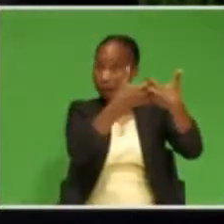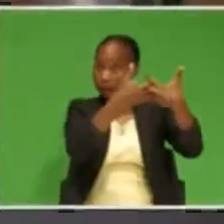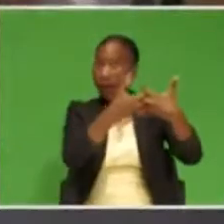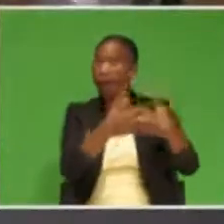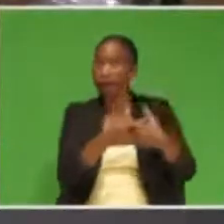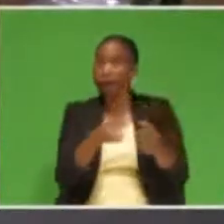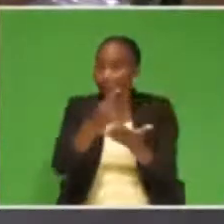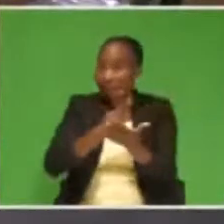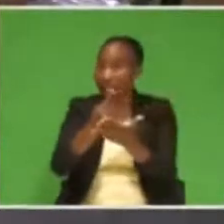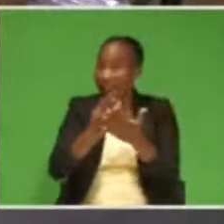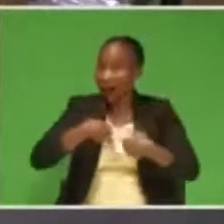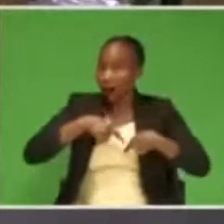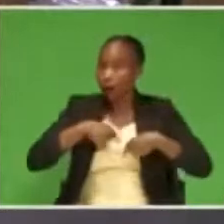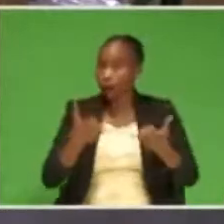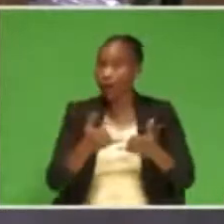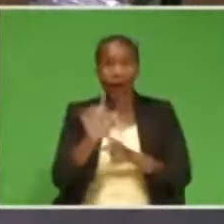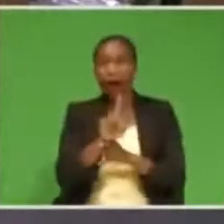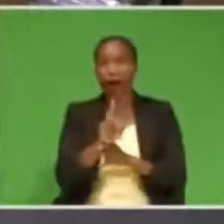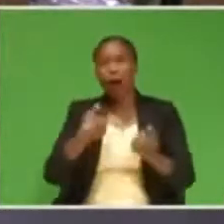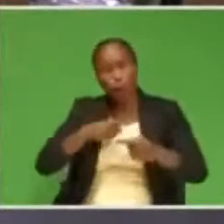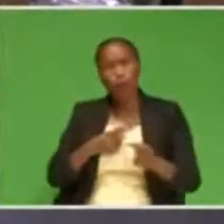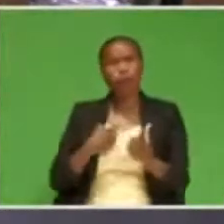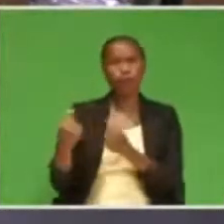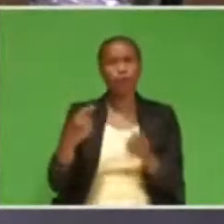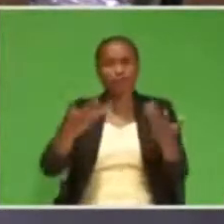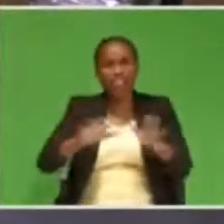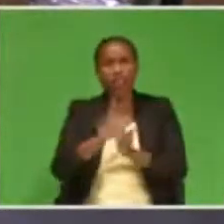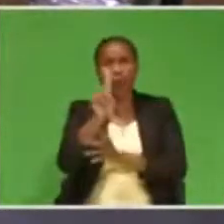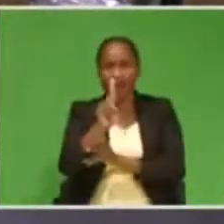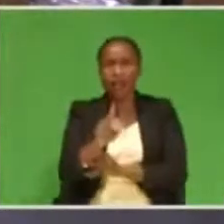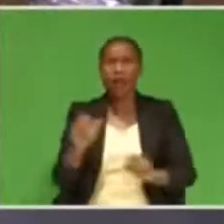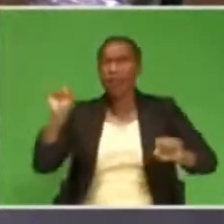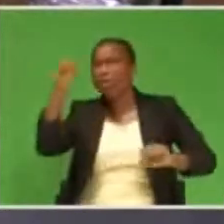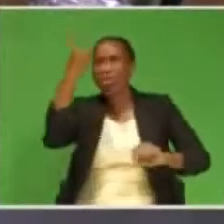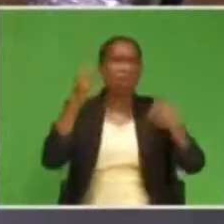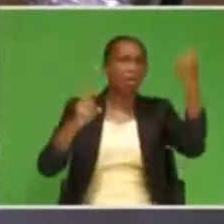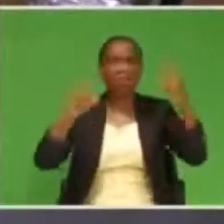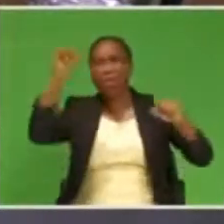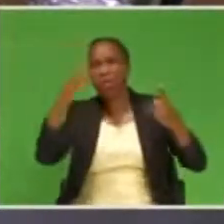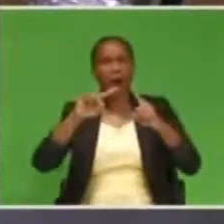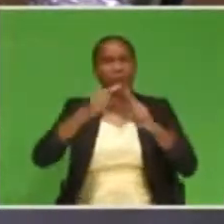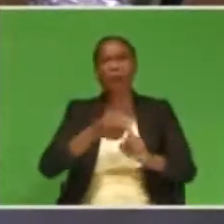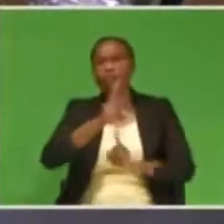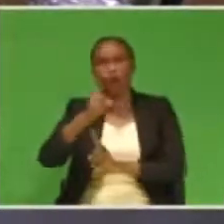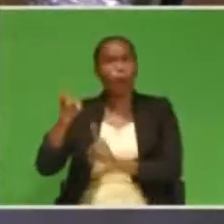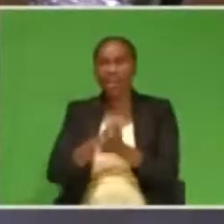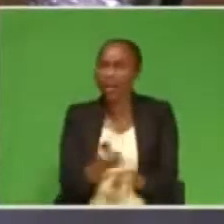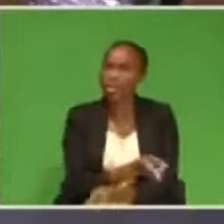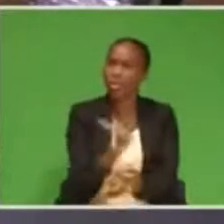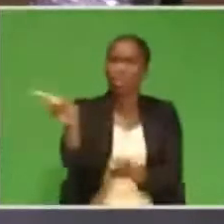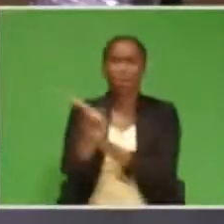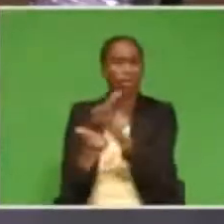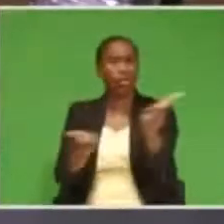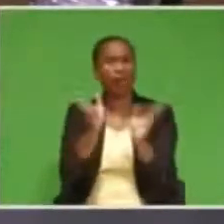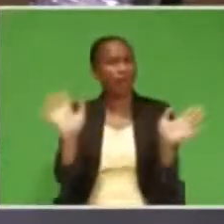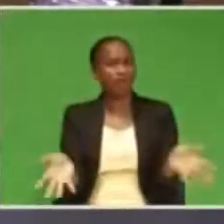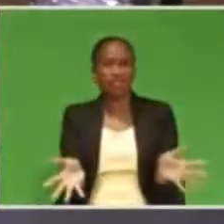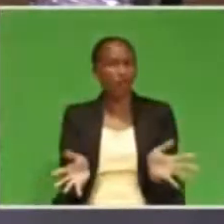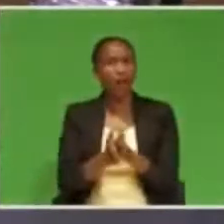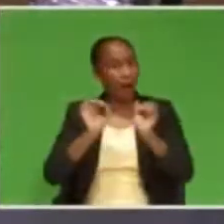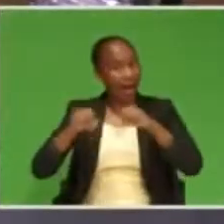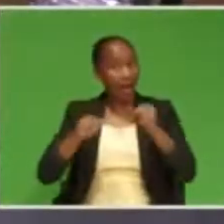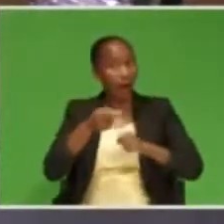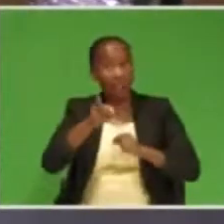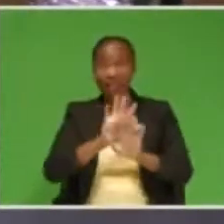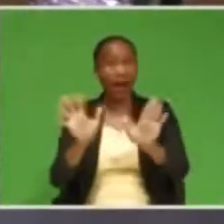today. What you have been doing is to raise spurious points of order. I'm not allowing it. Proceed,